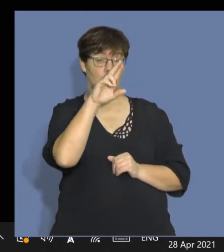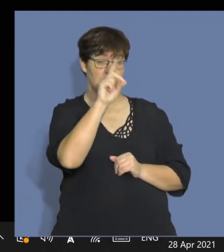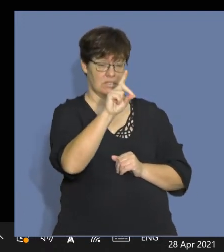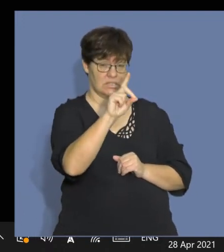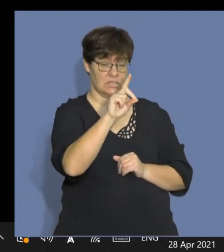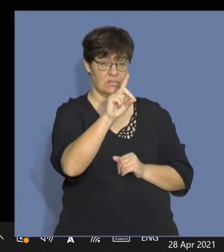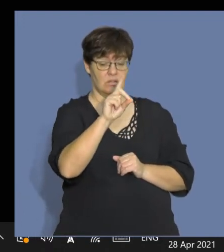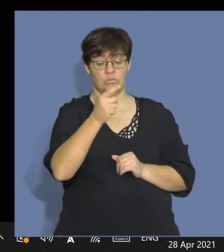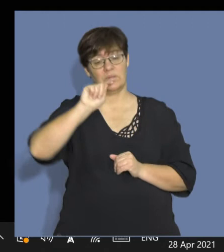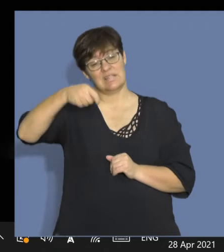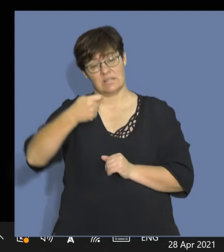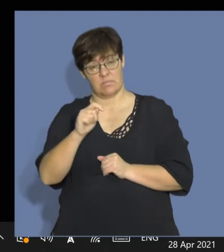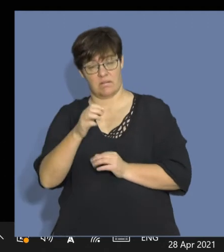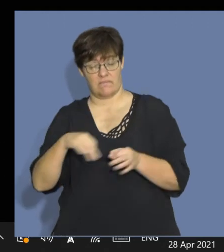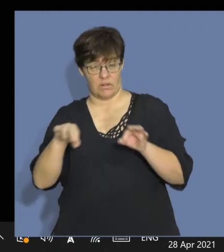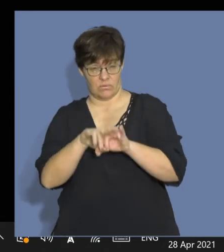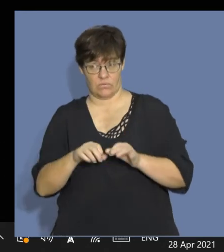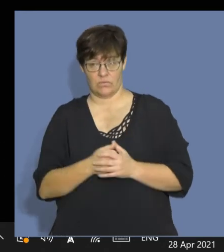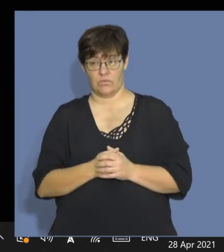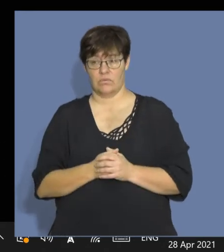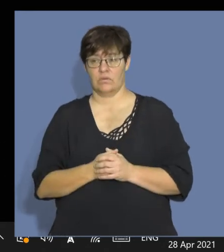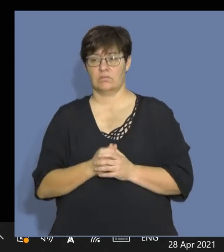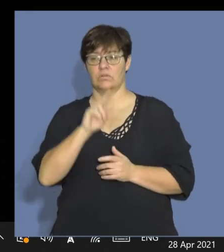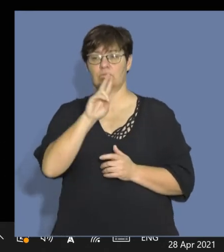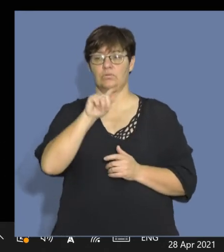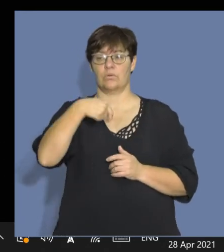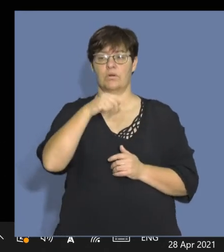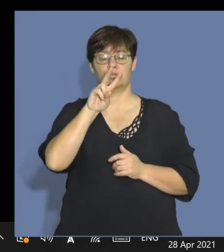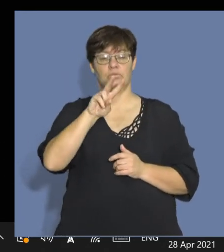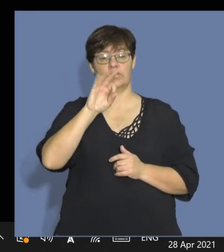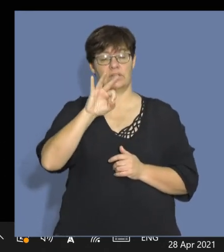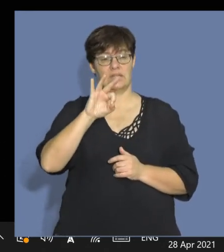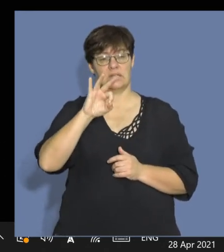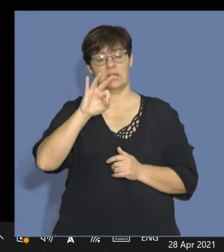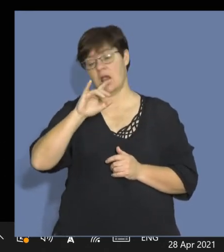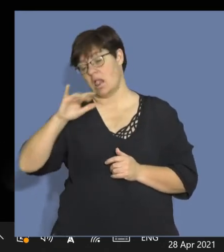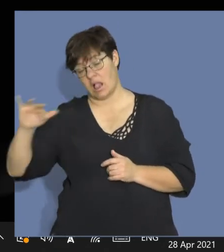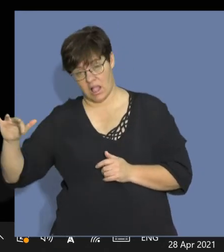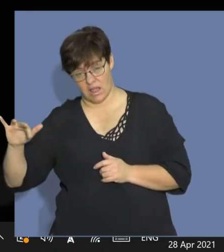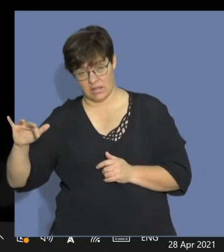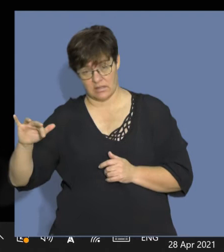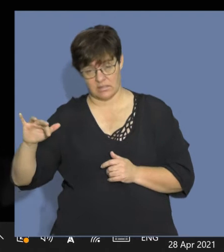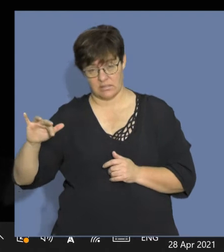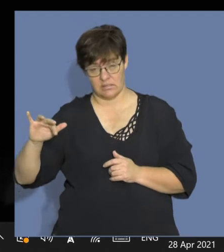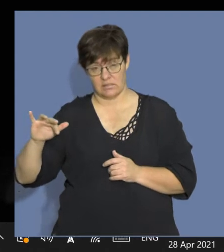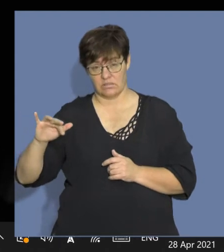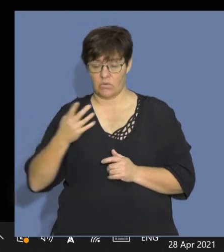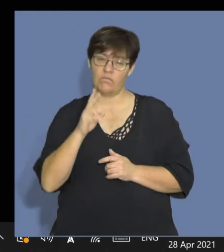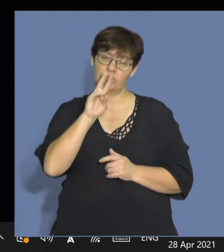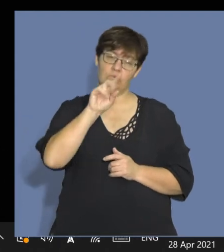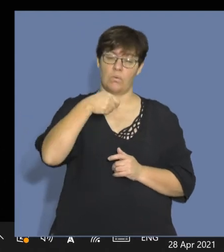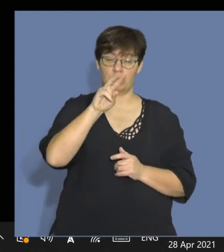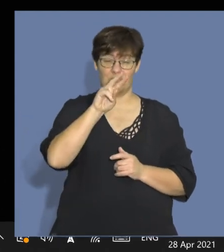value of square root 5 to the decimal value. And what I get there is 2,23. If I round that, it'll be